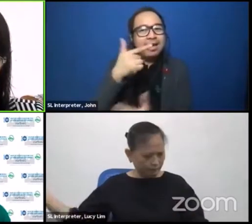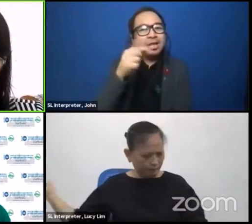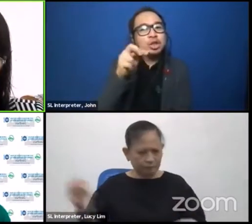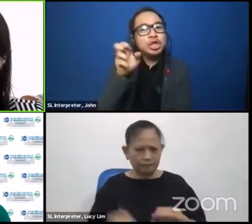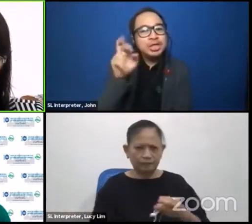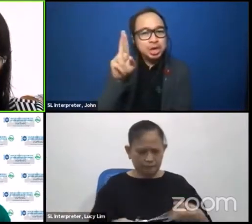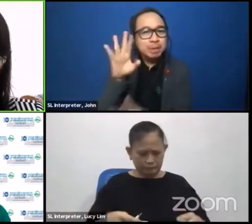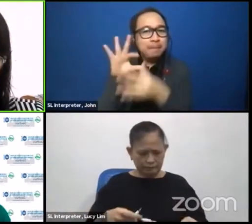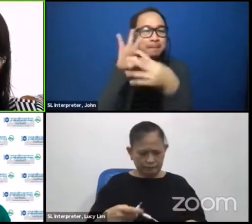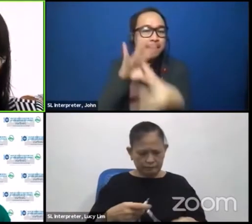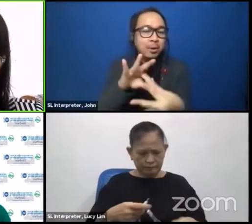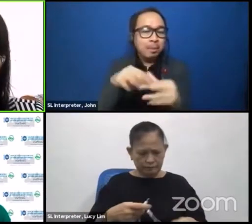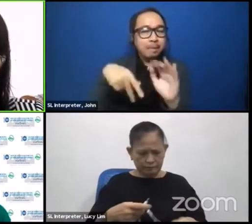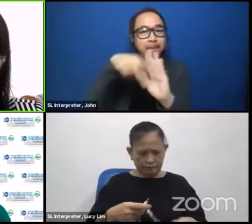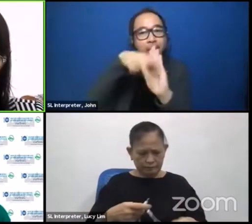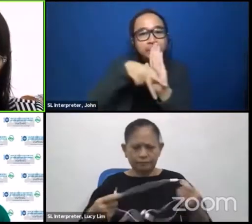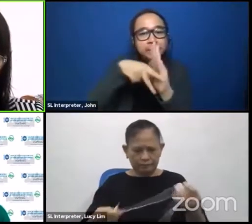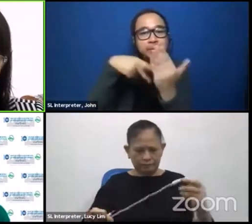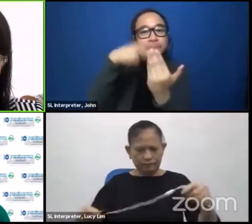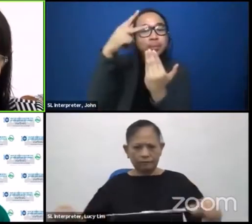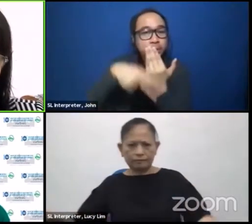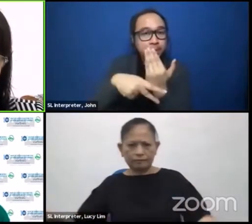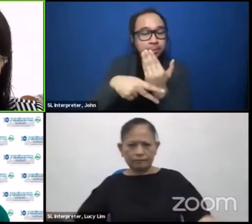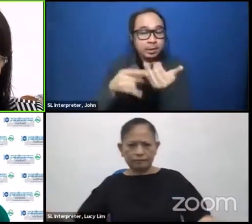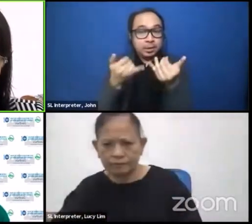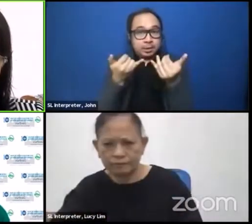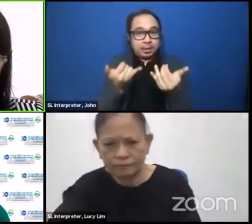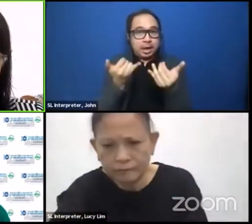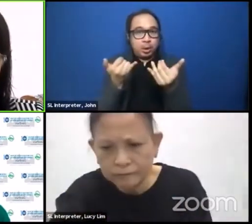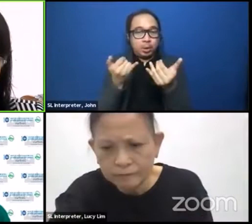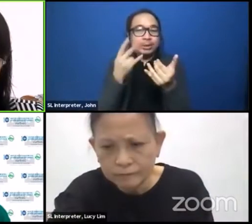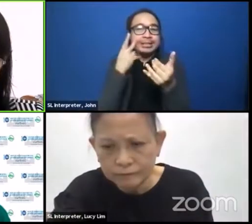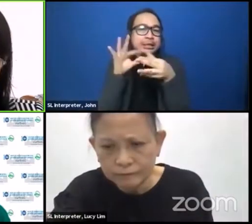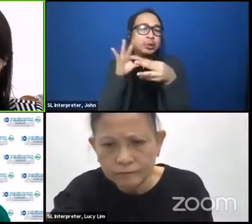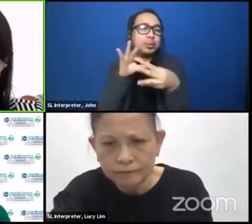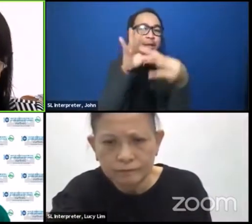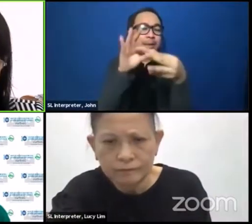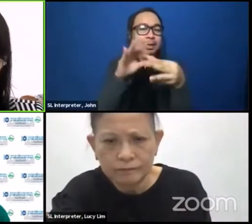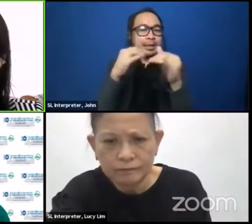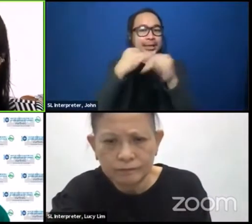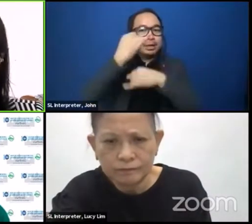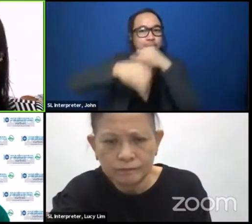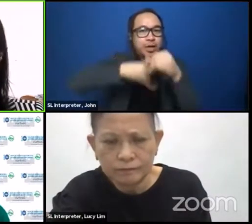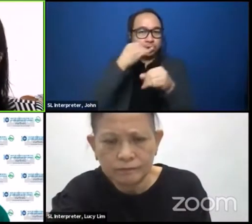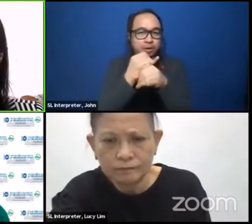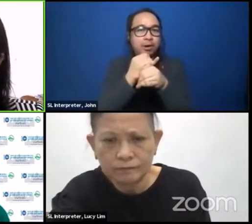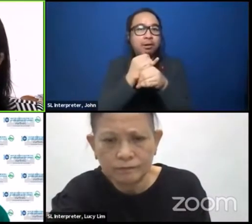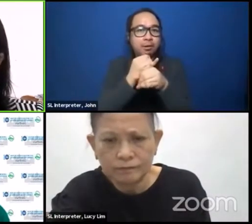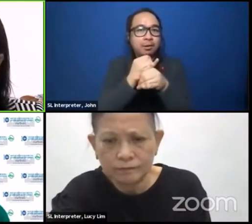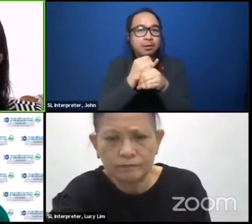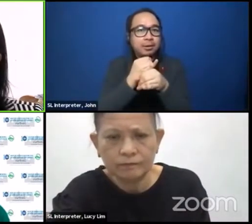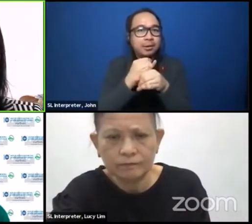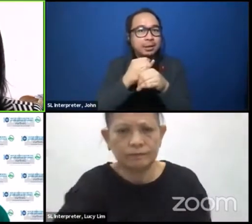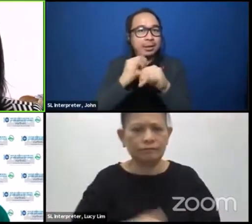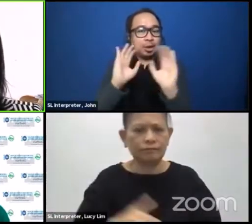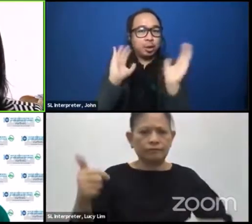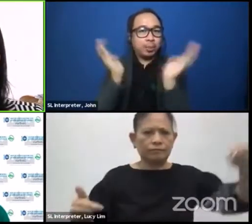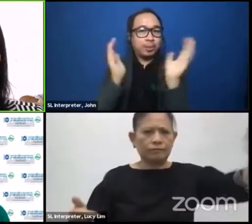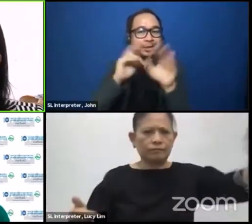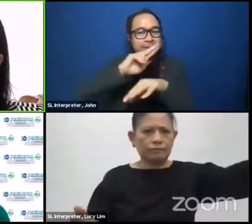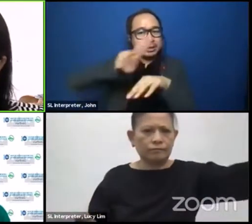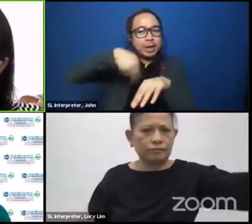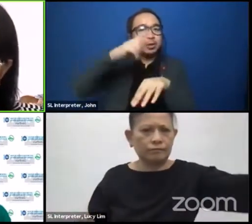and programs, it is the lack of reliable and the international comparable national data on this